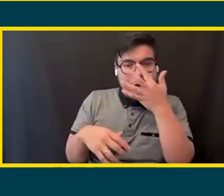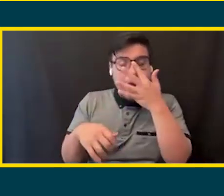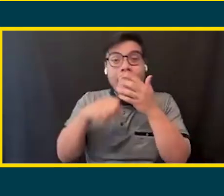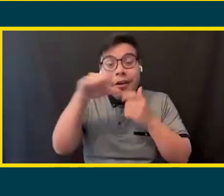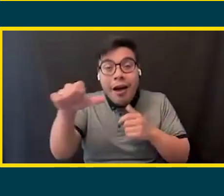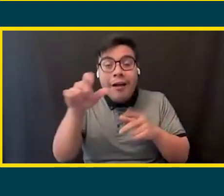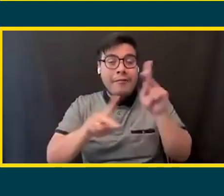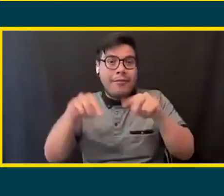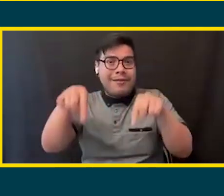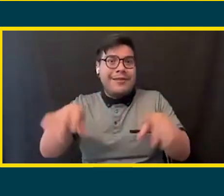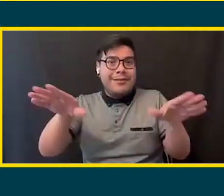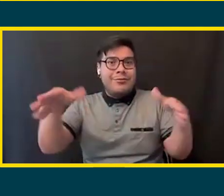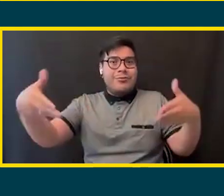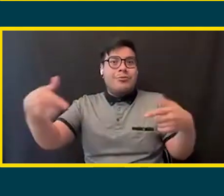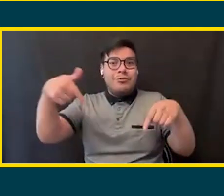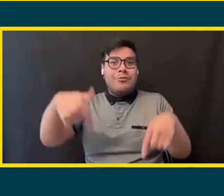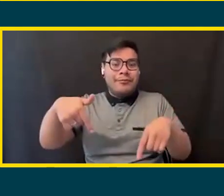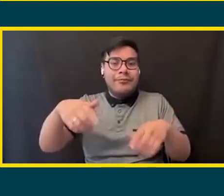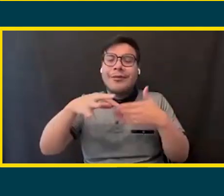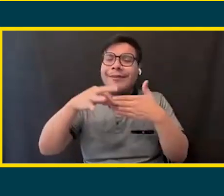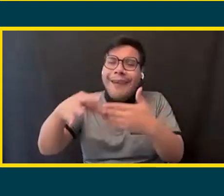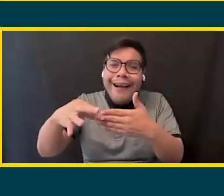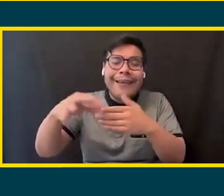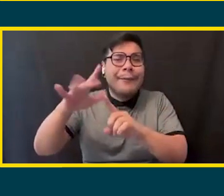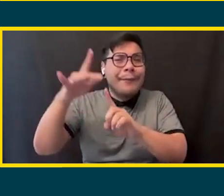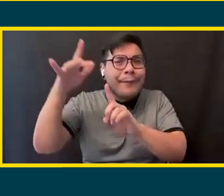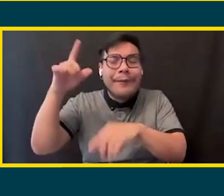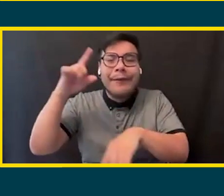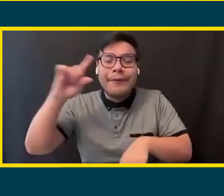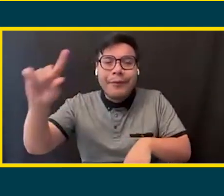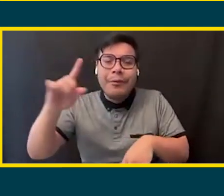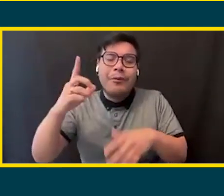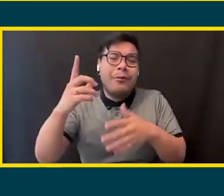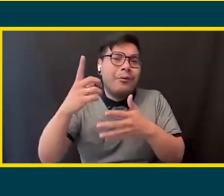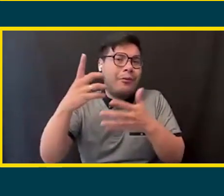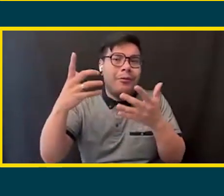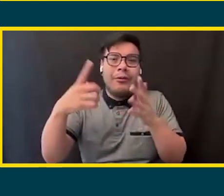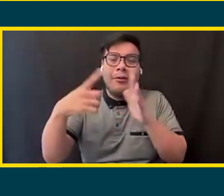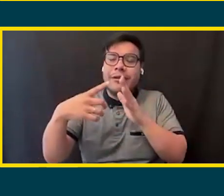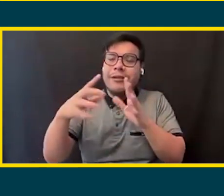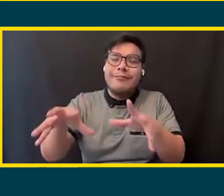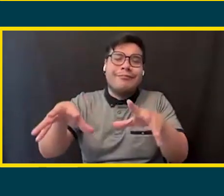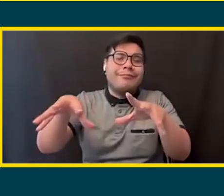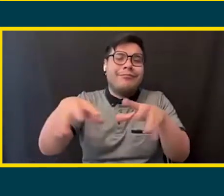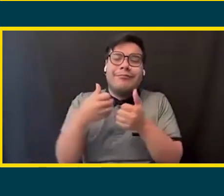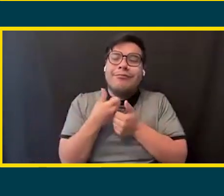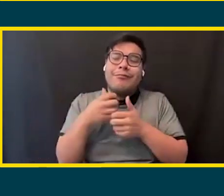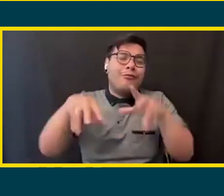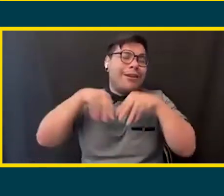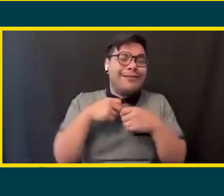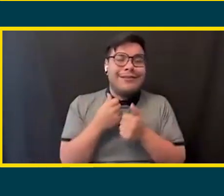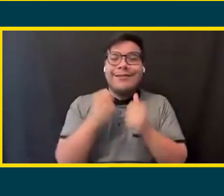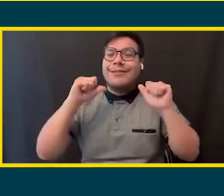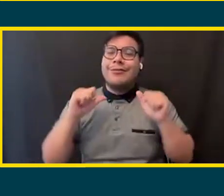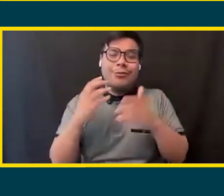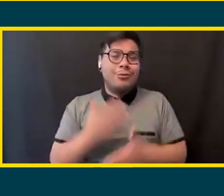are guiding lights of what it is to embrace joy as a liberatory act. And